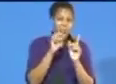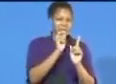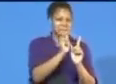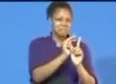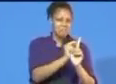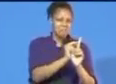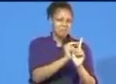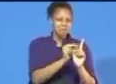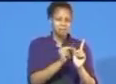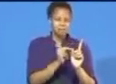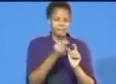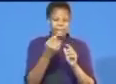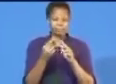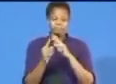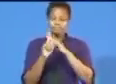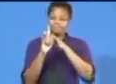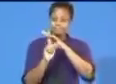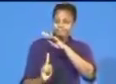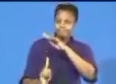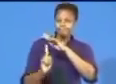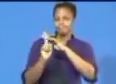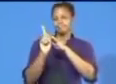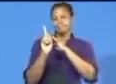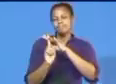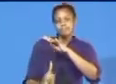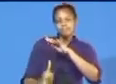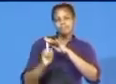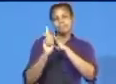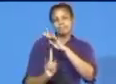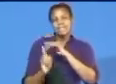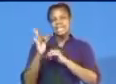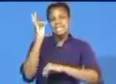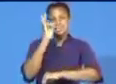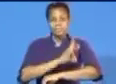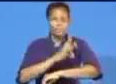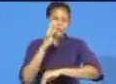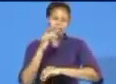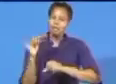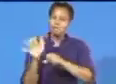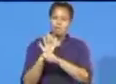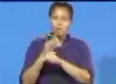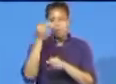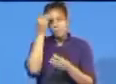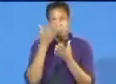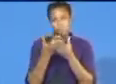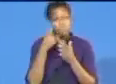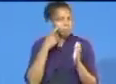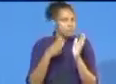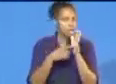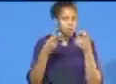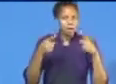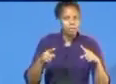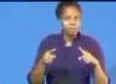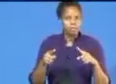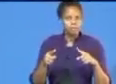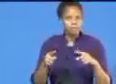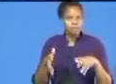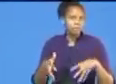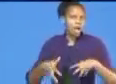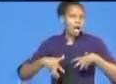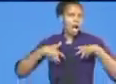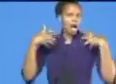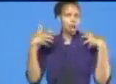in complete obedience to God's instructions, notice his rage was gone.